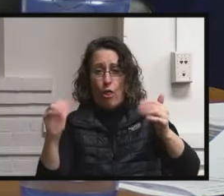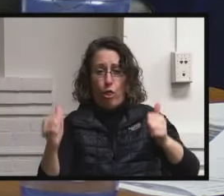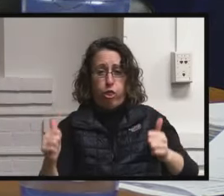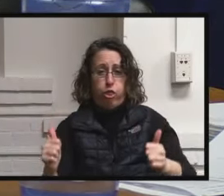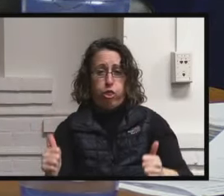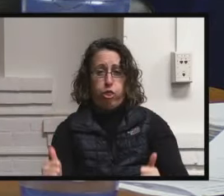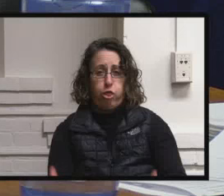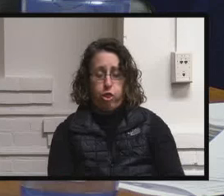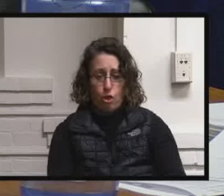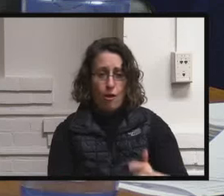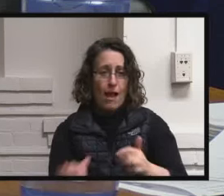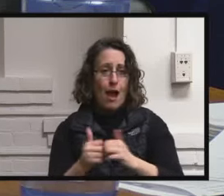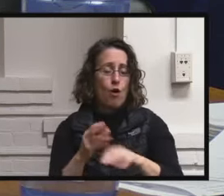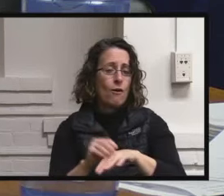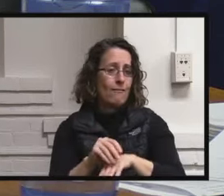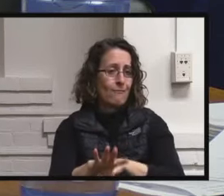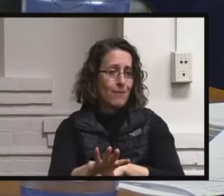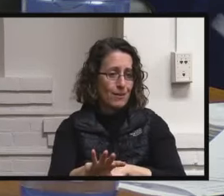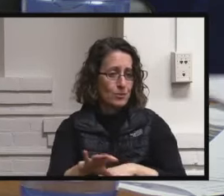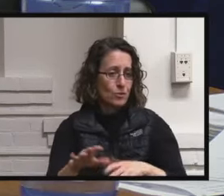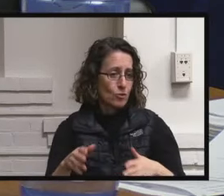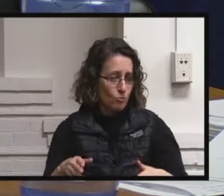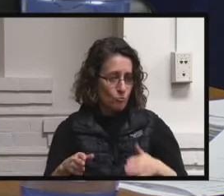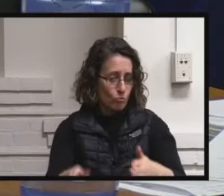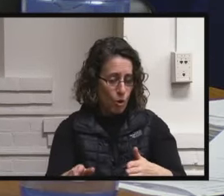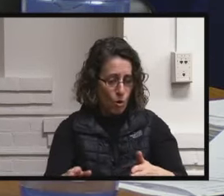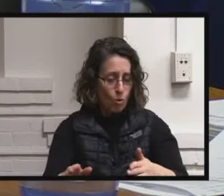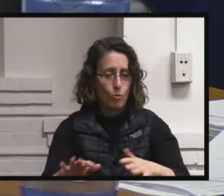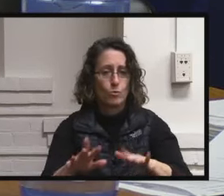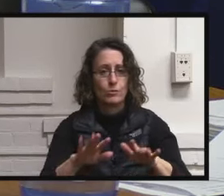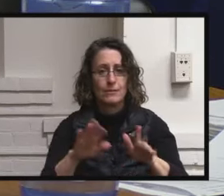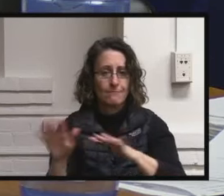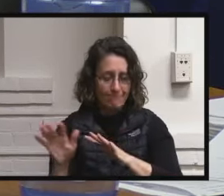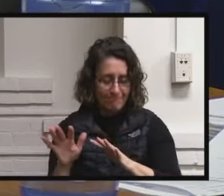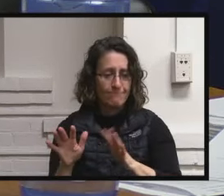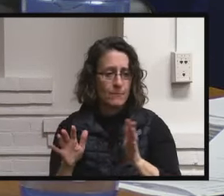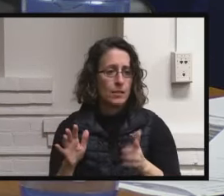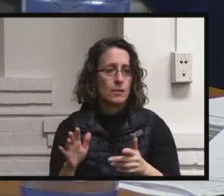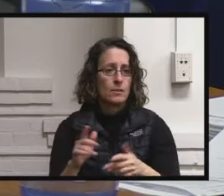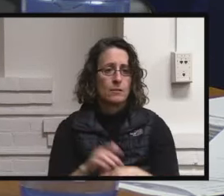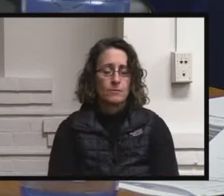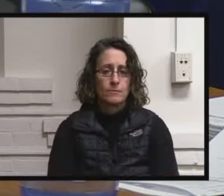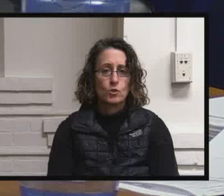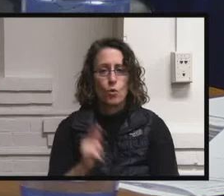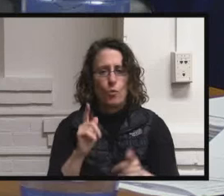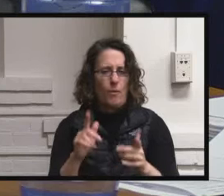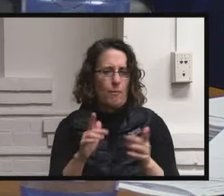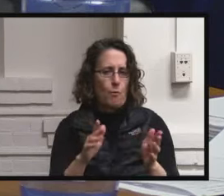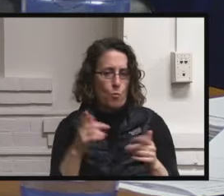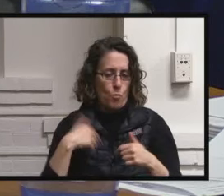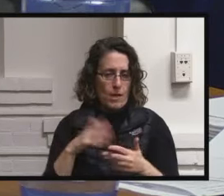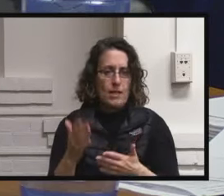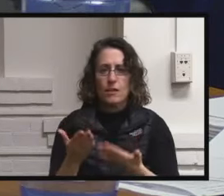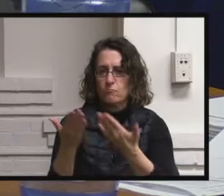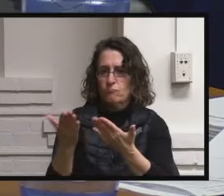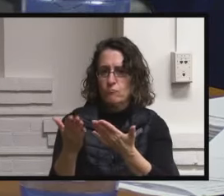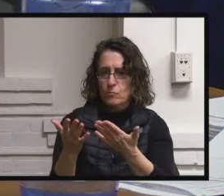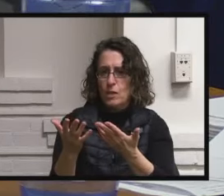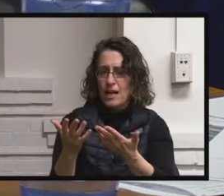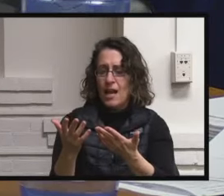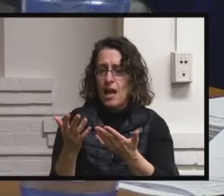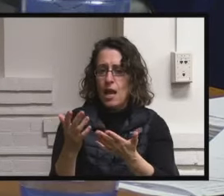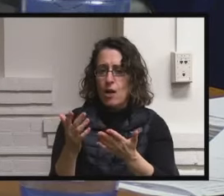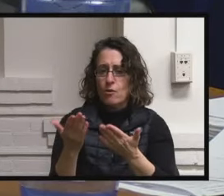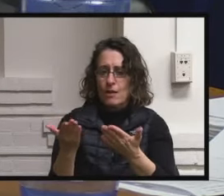issues related to the projects that end up on that plan. We recommend your approval that we accept and